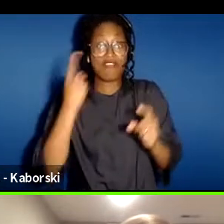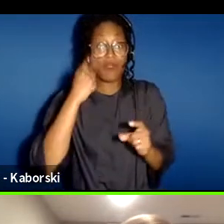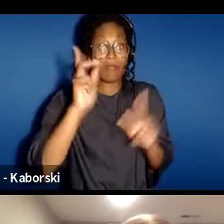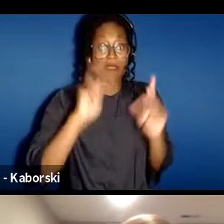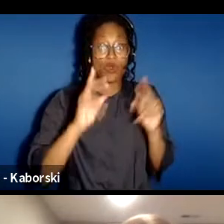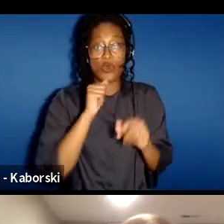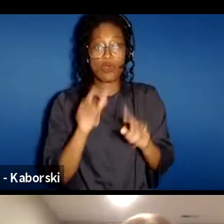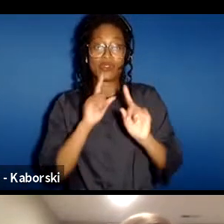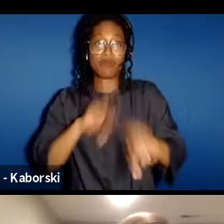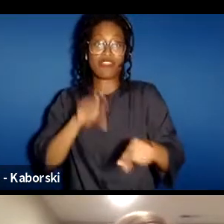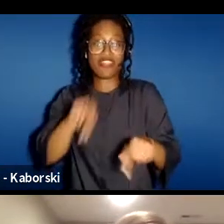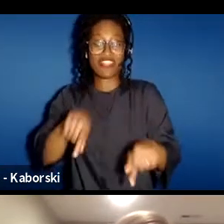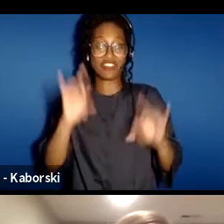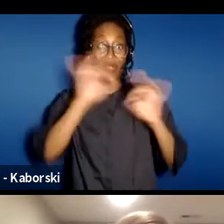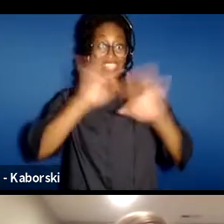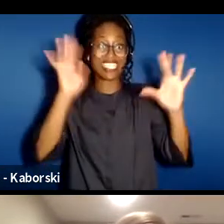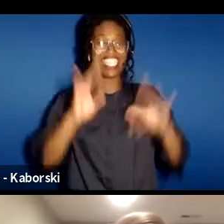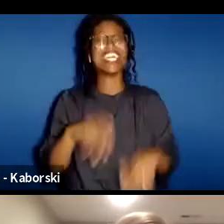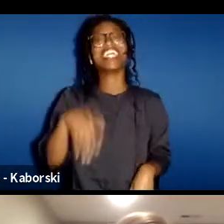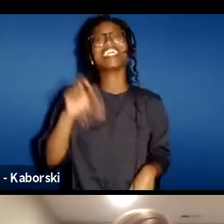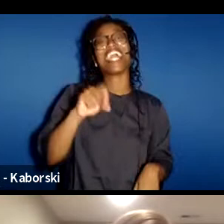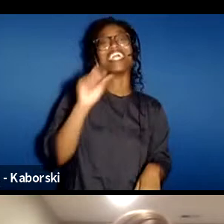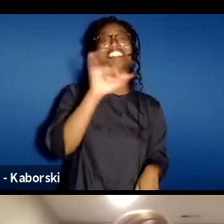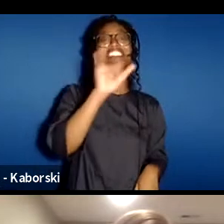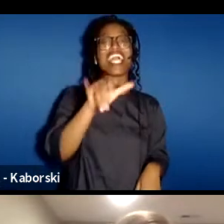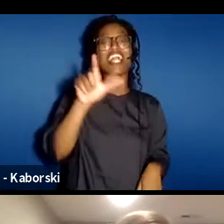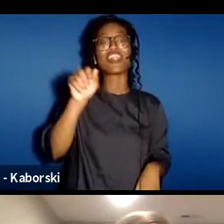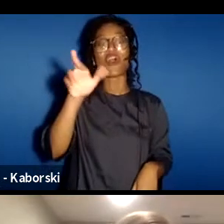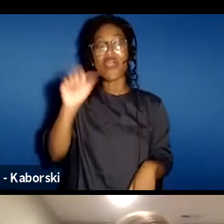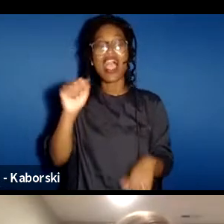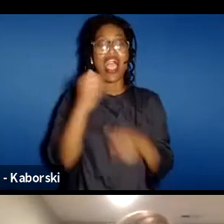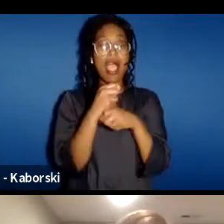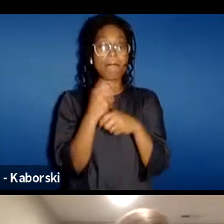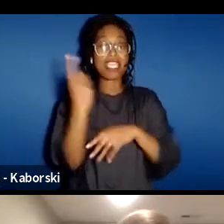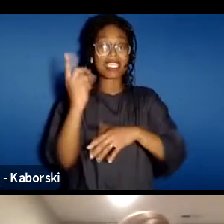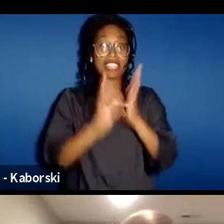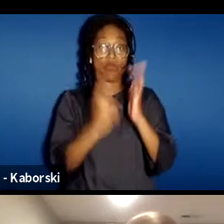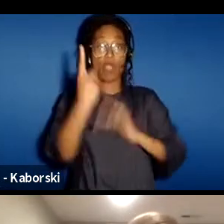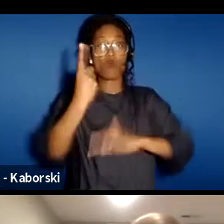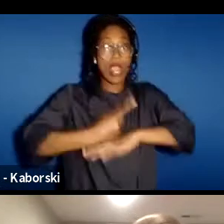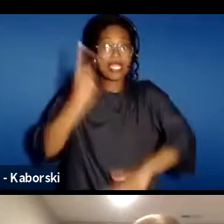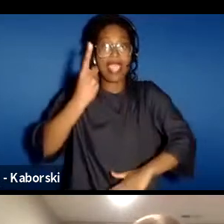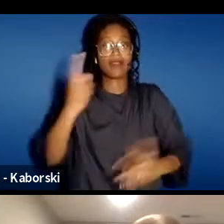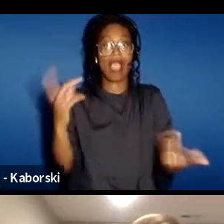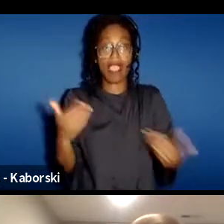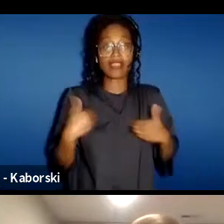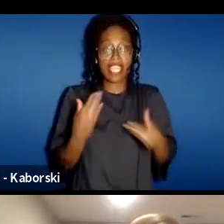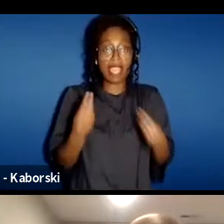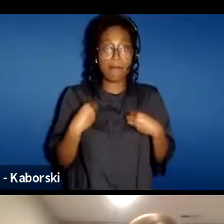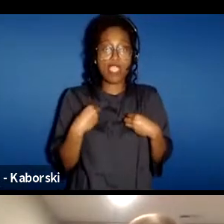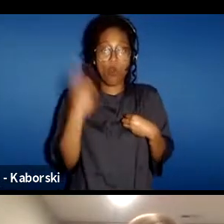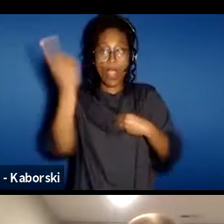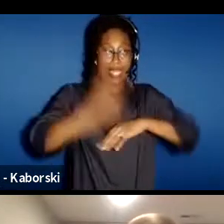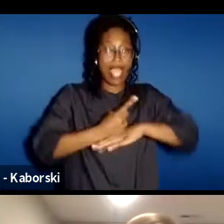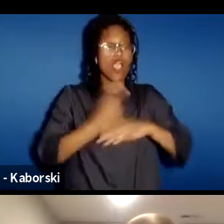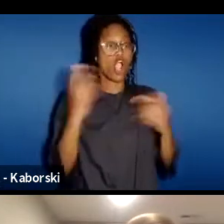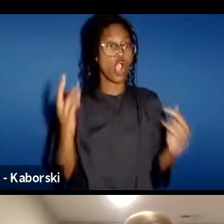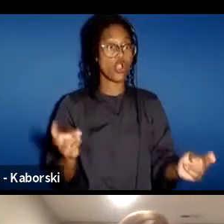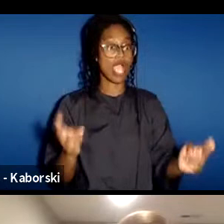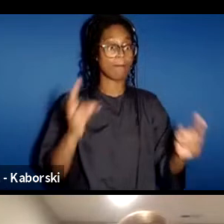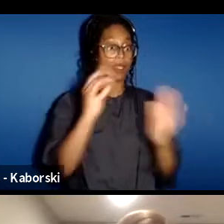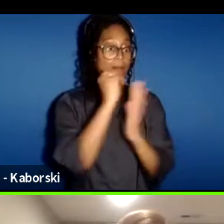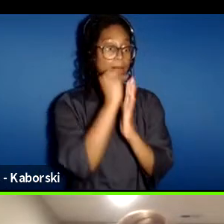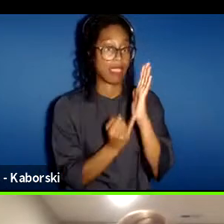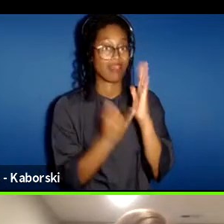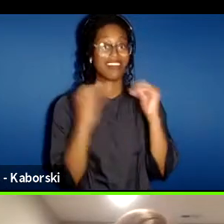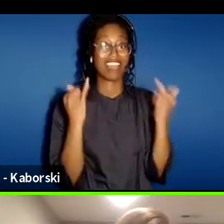Jay. Yeah, Jay and Laura, we did the same thing. I had to design something in a day. As far as whip a label out, here we go. And, we're making.